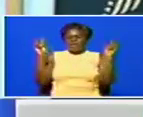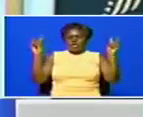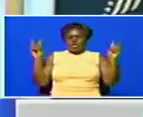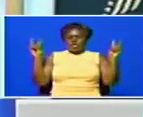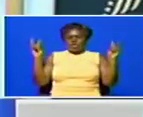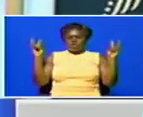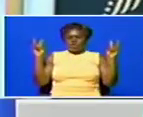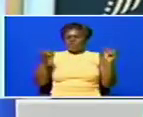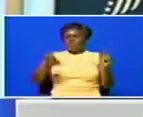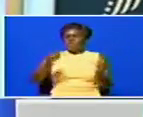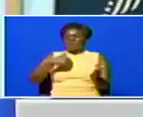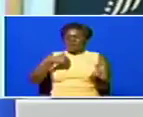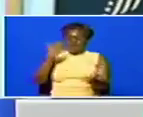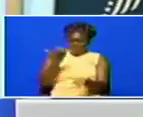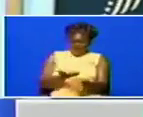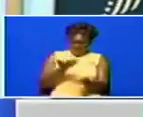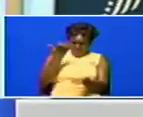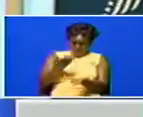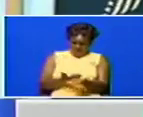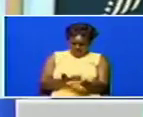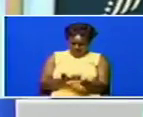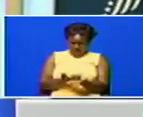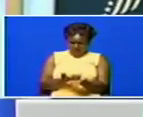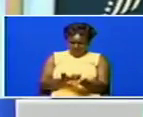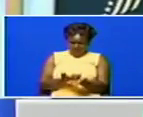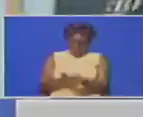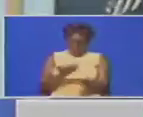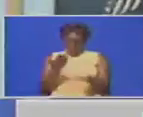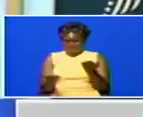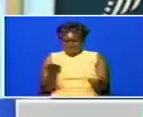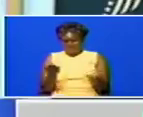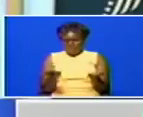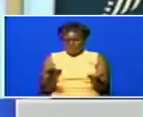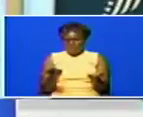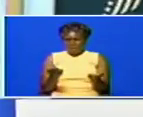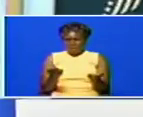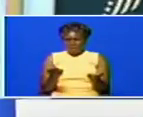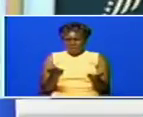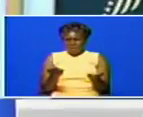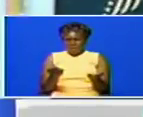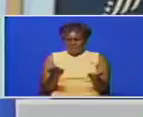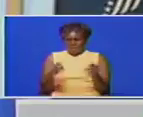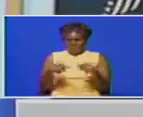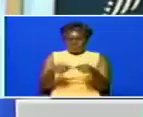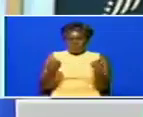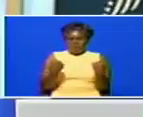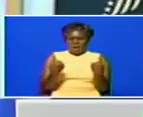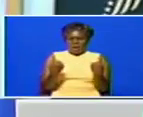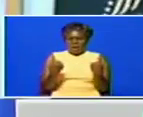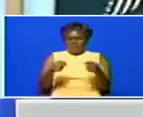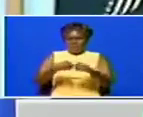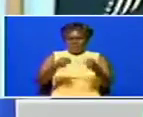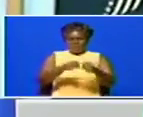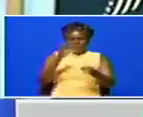where they have evidence that somehow that dispute made a material difference on the outcome of the